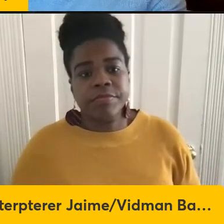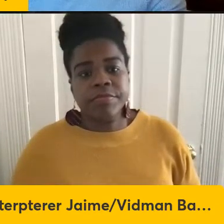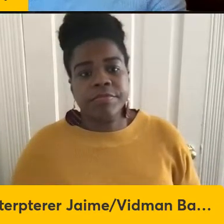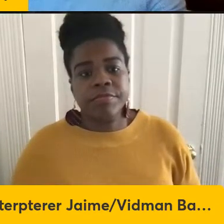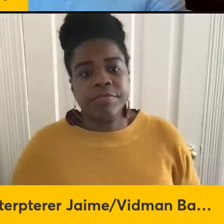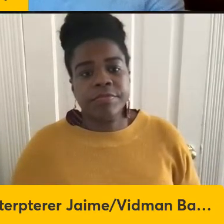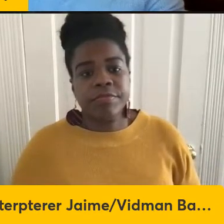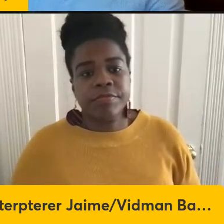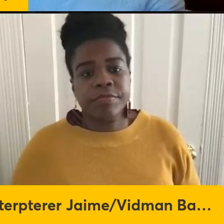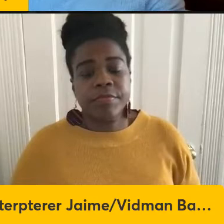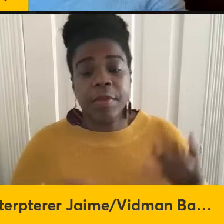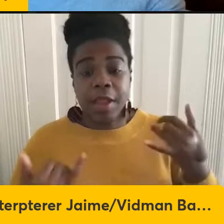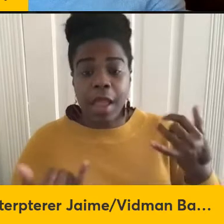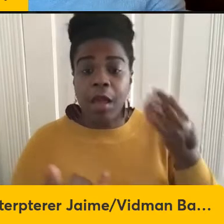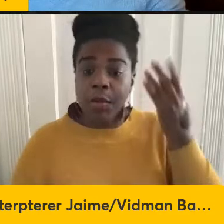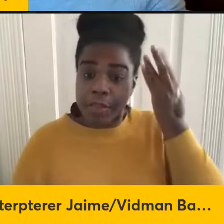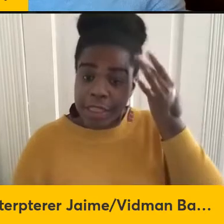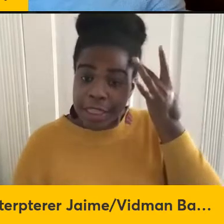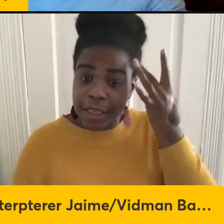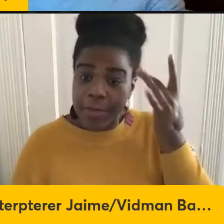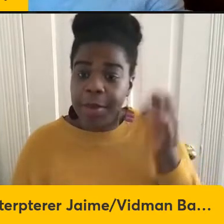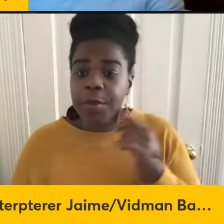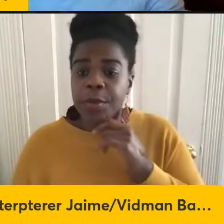how do we,